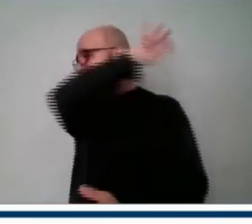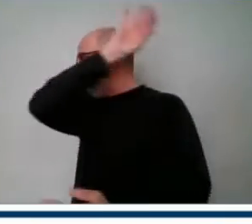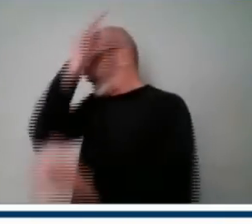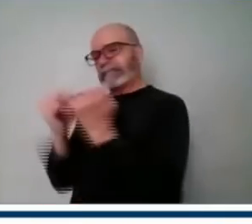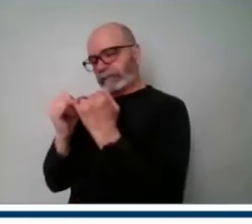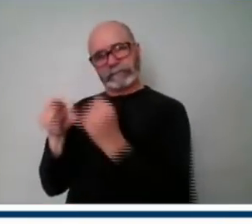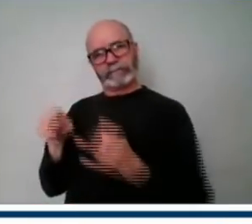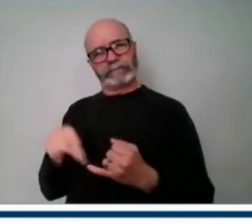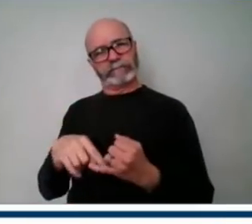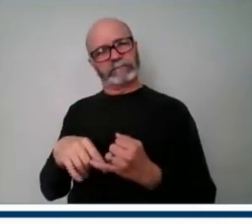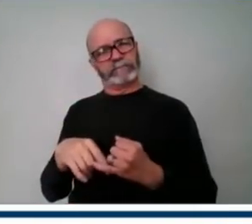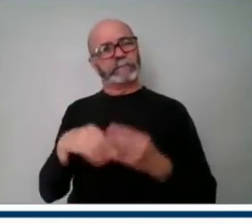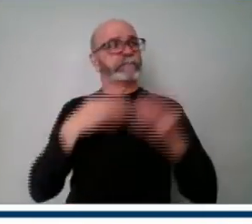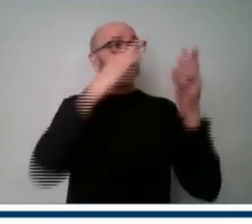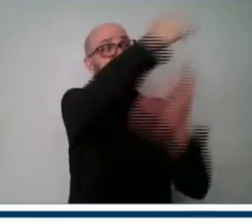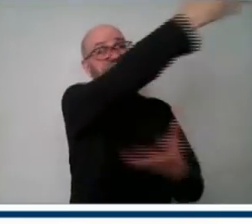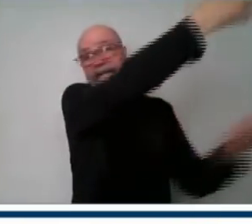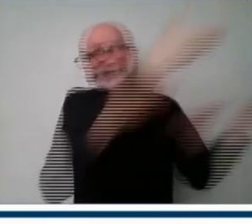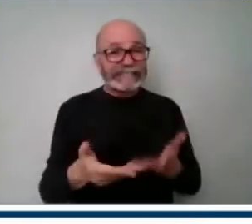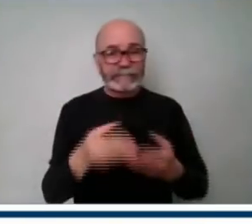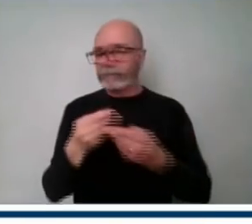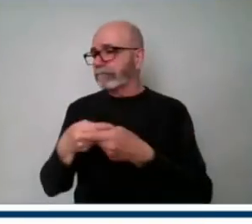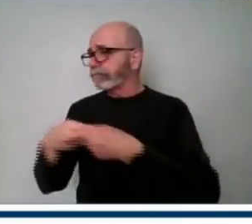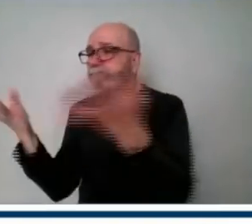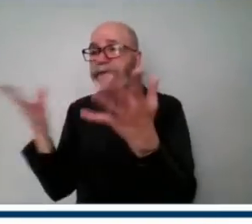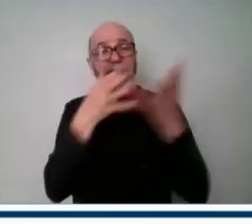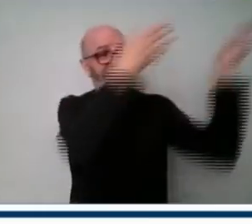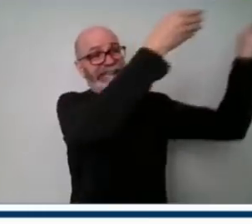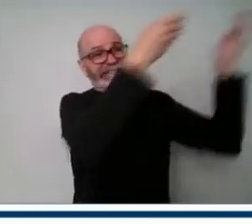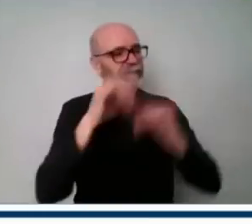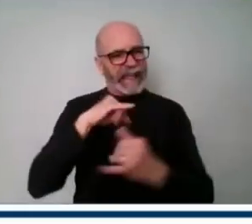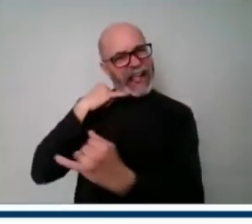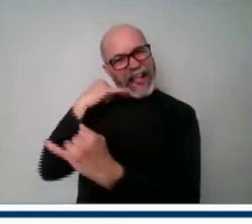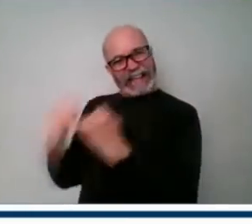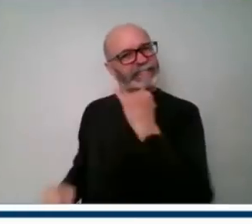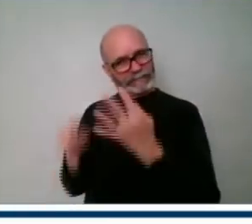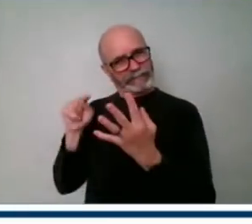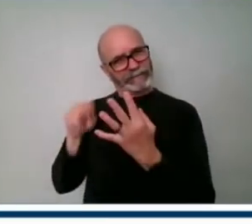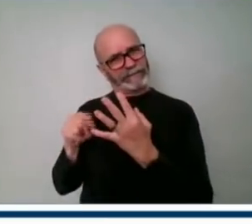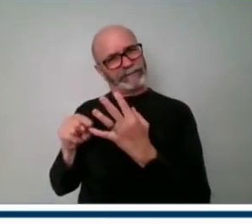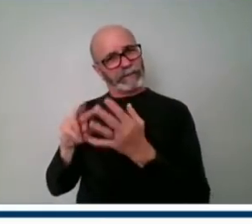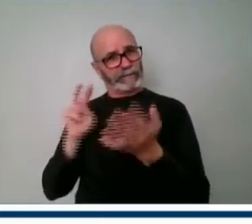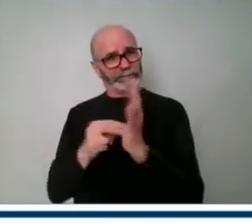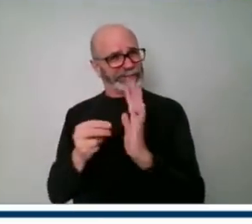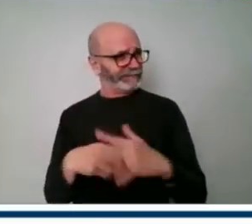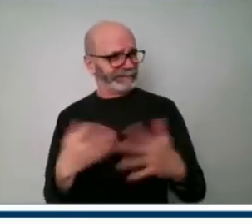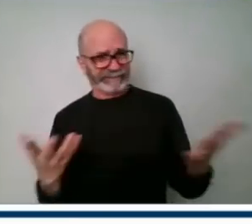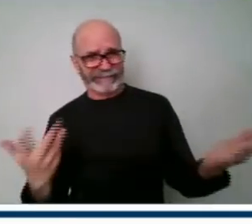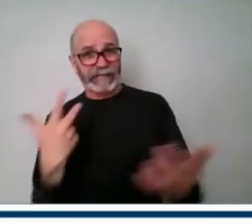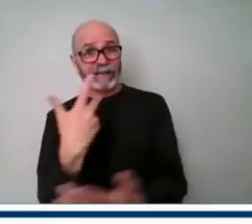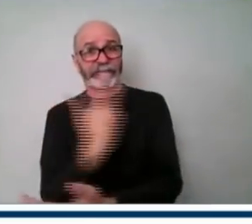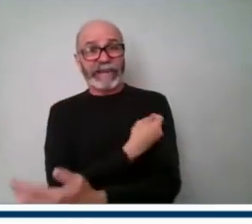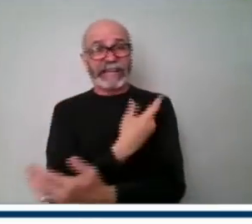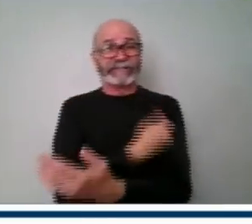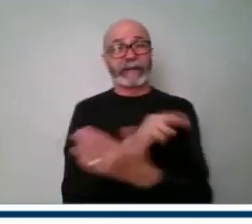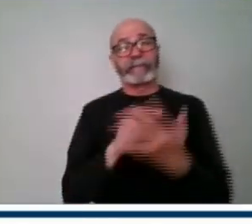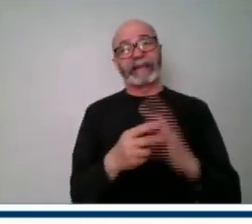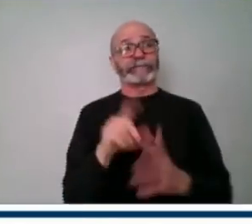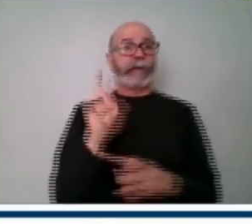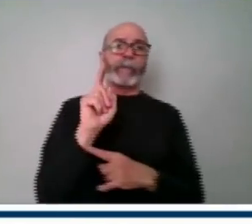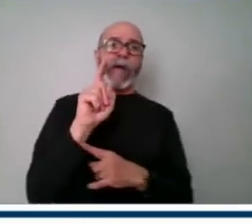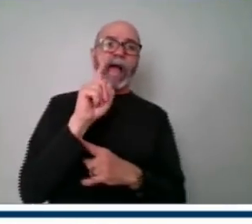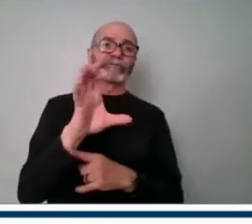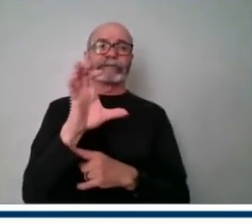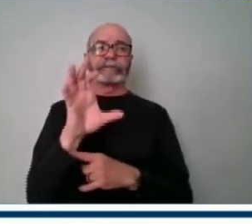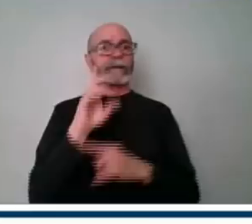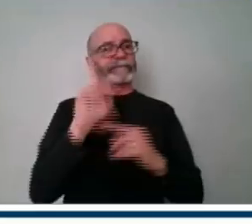cases or vaccinations per 100,000 or as a percentage of the population. The site is basing that on the